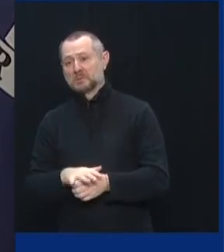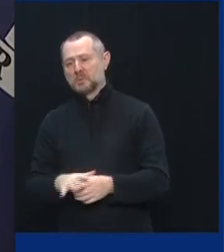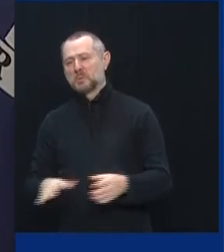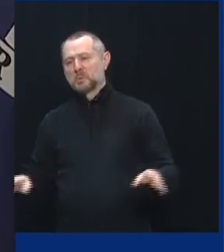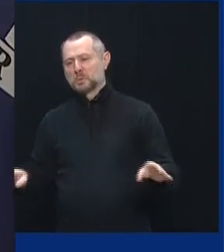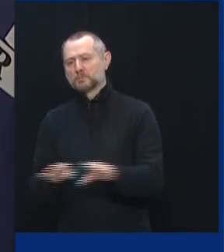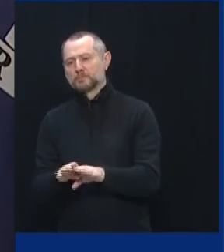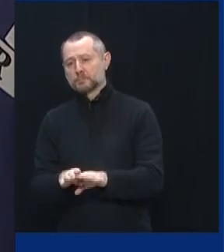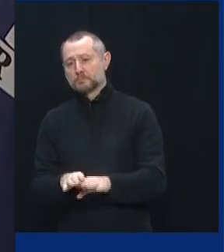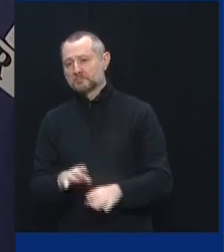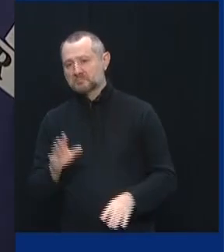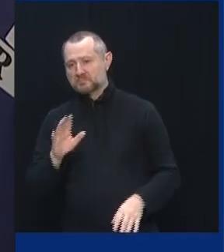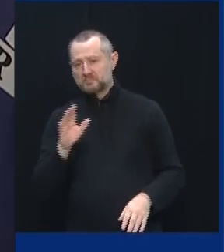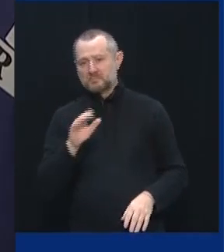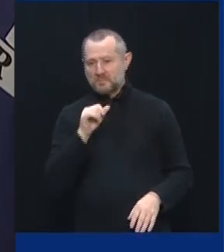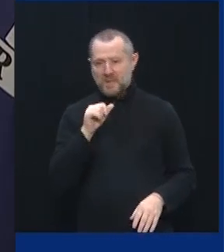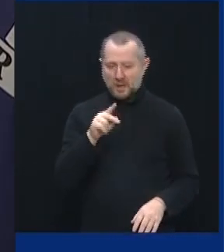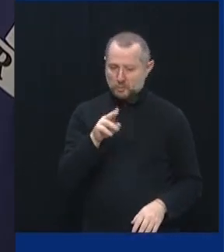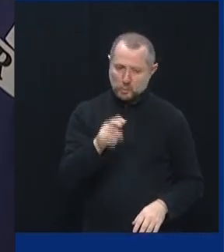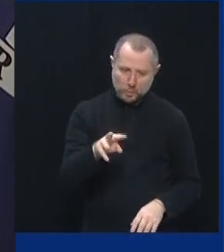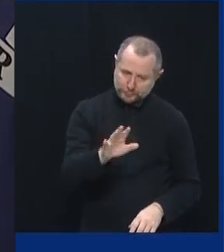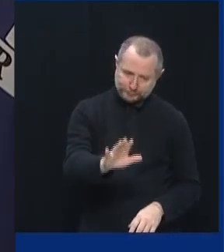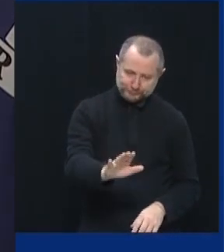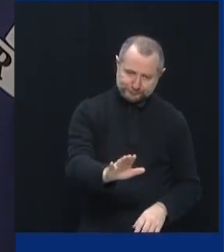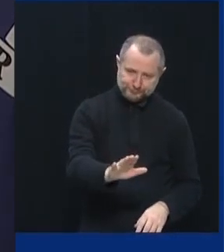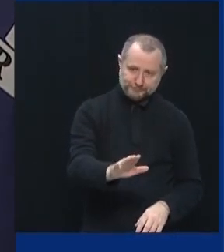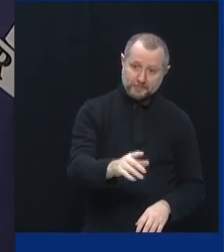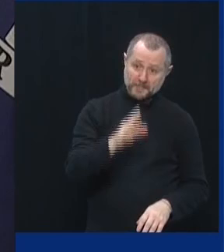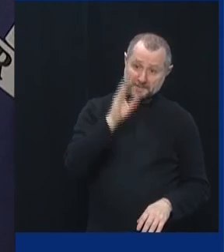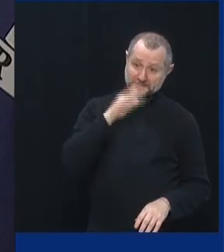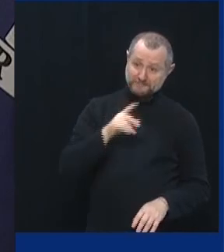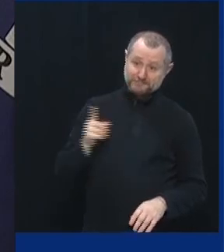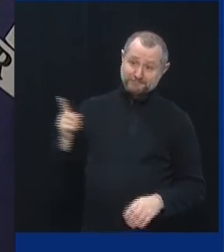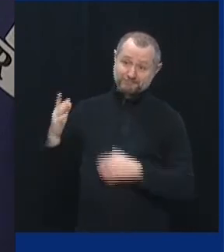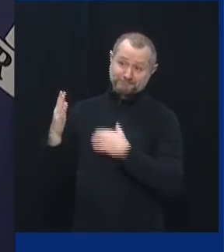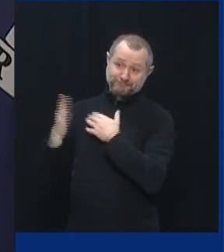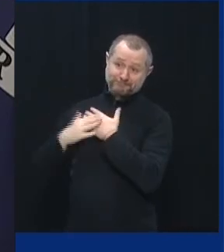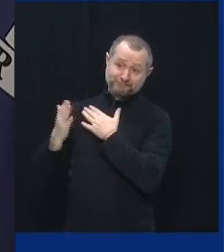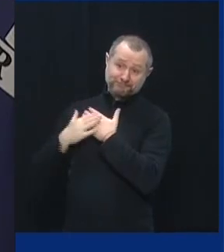No, Andrew, we were looking at a very dangerous storm.